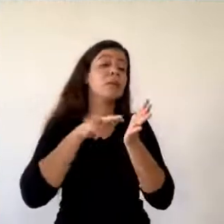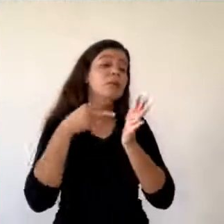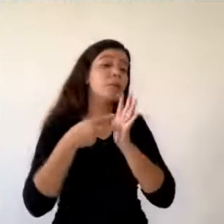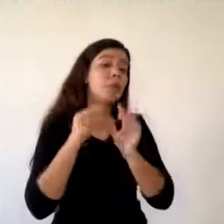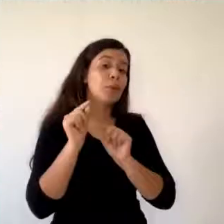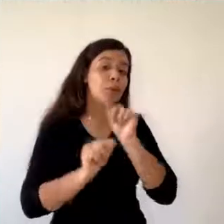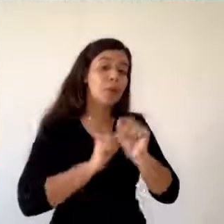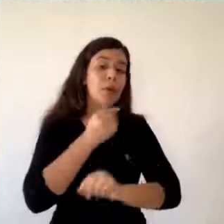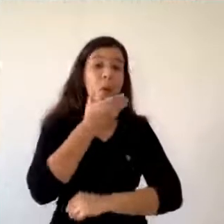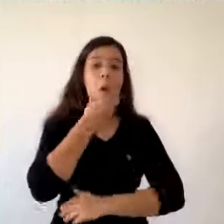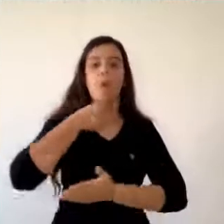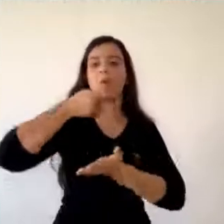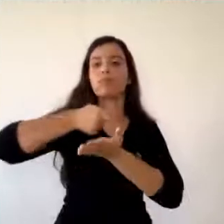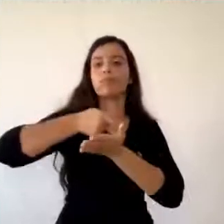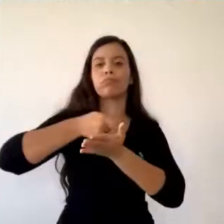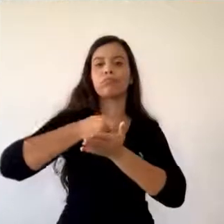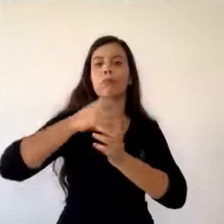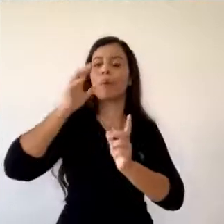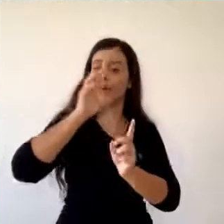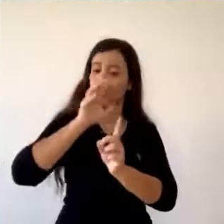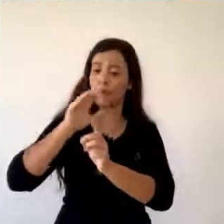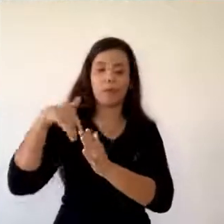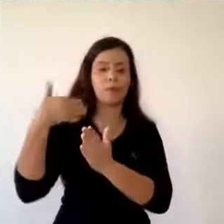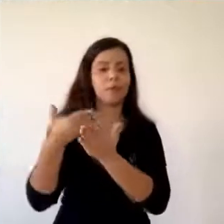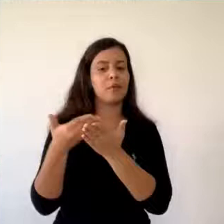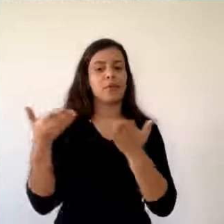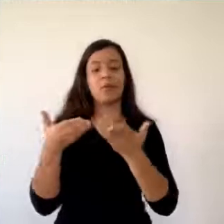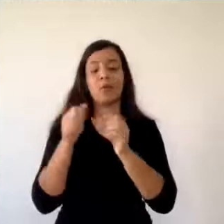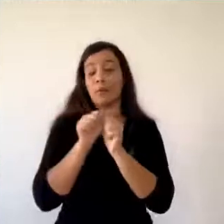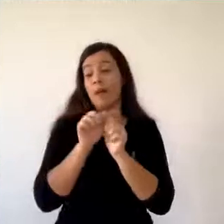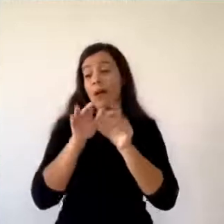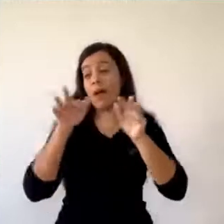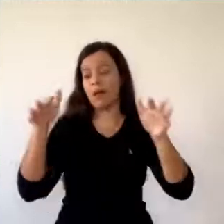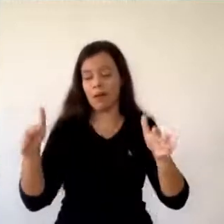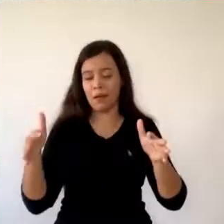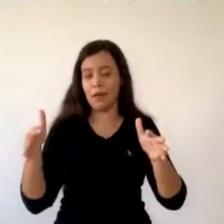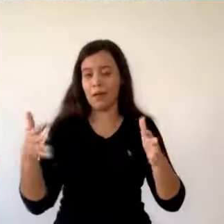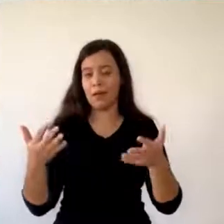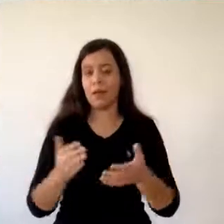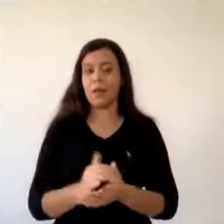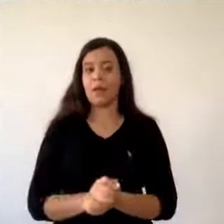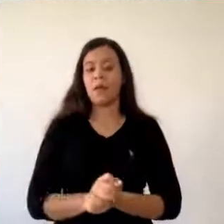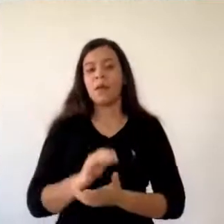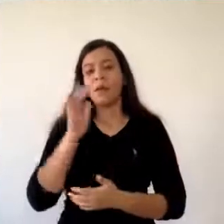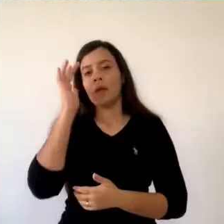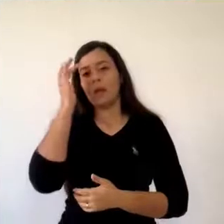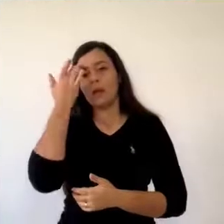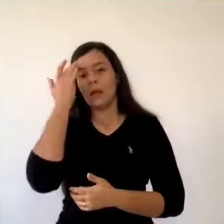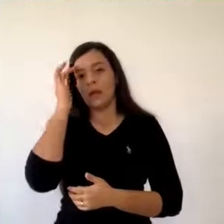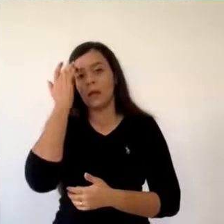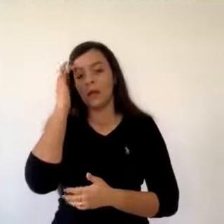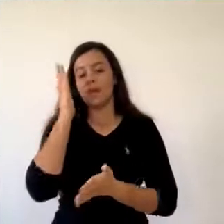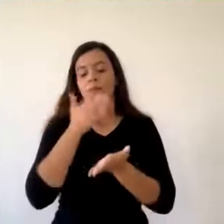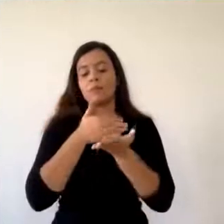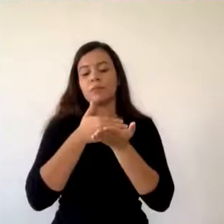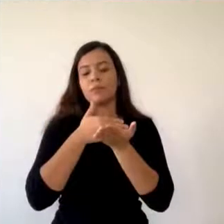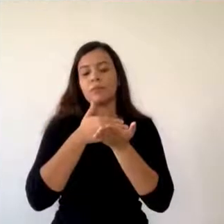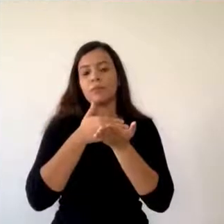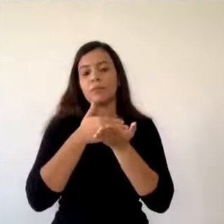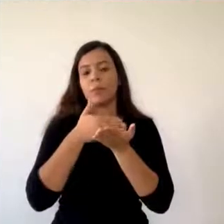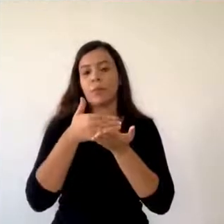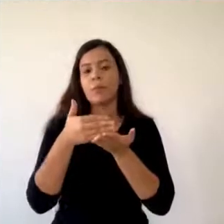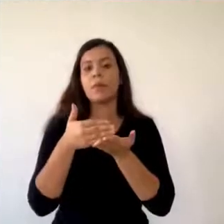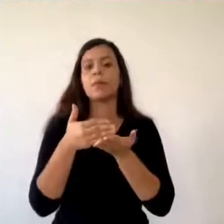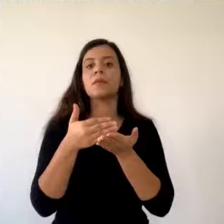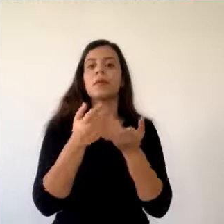system, in the same system that polarizes itself. I think that we start